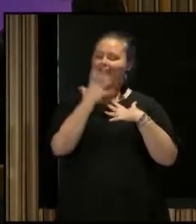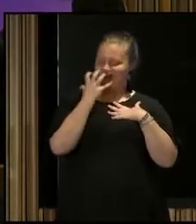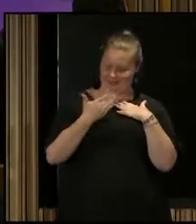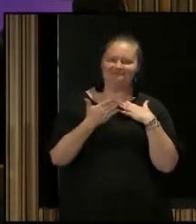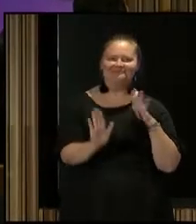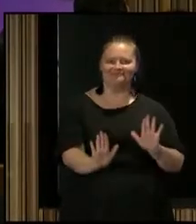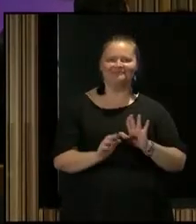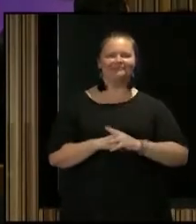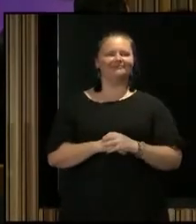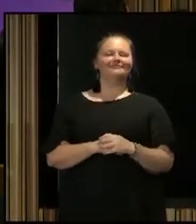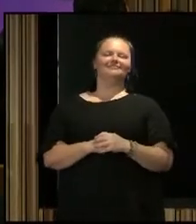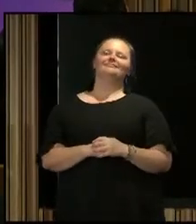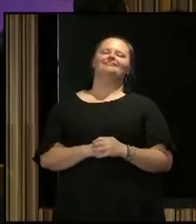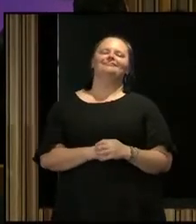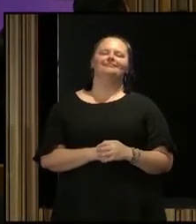on.